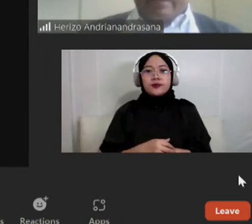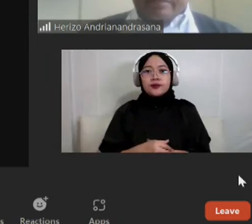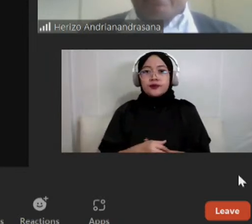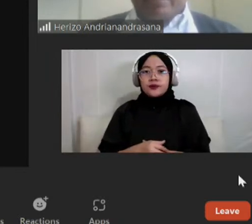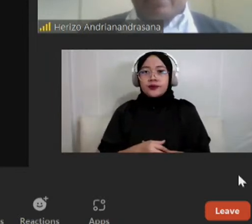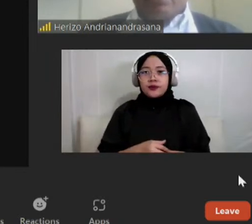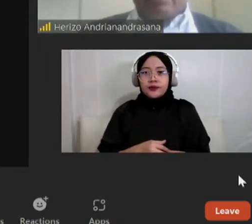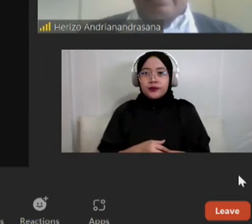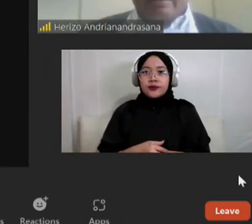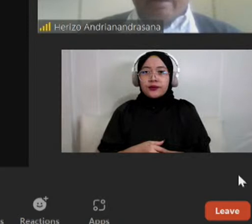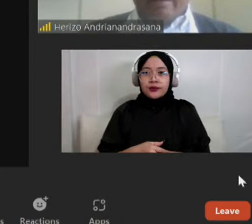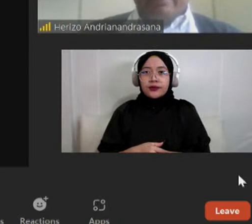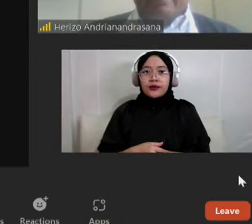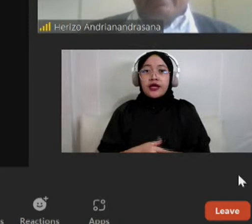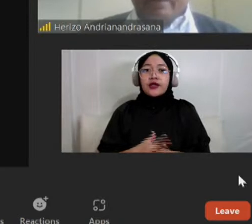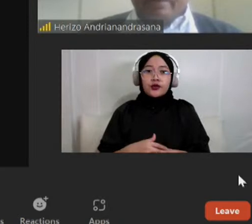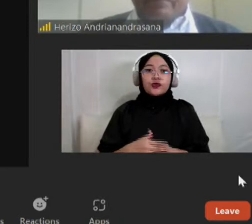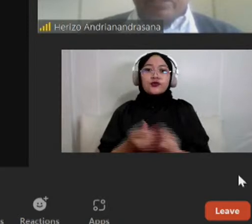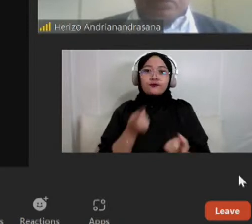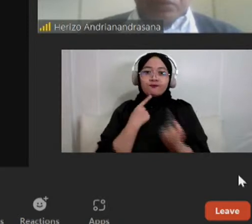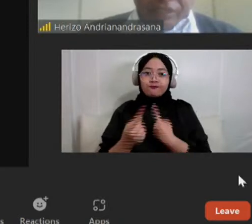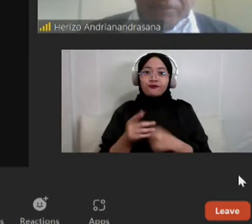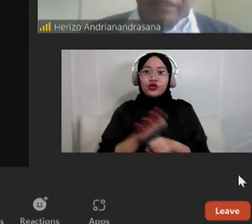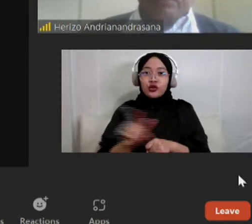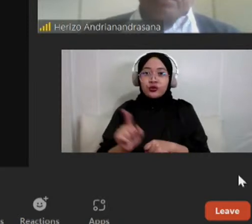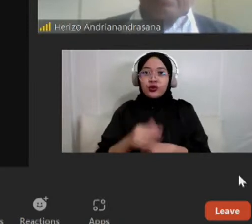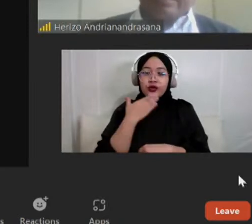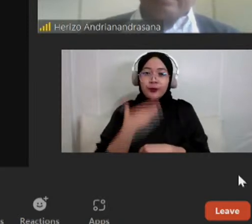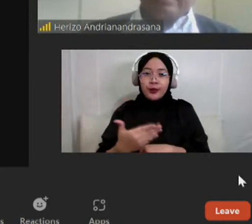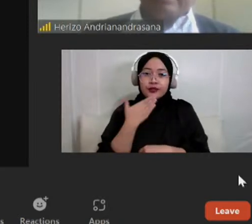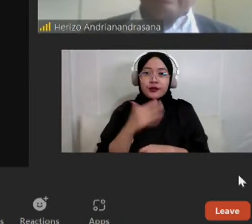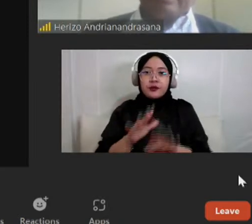That ends up my talk. I thank